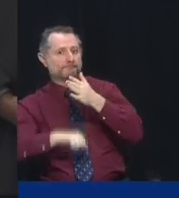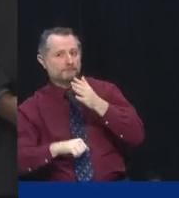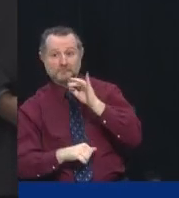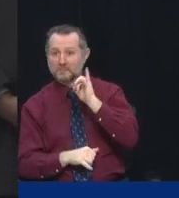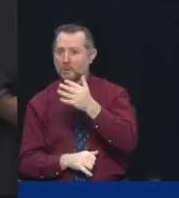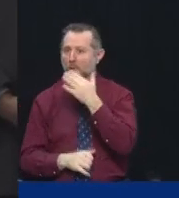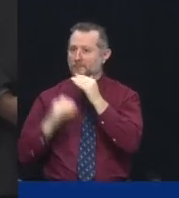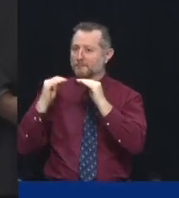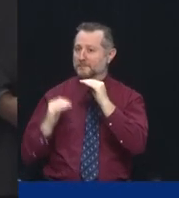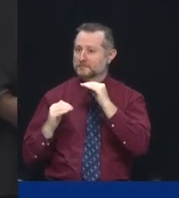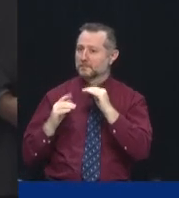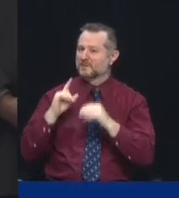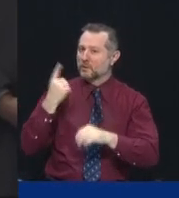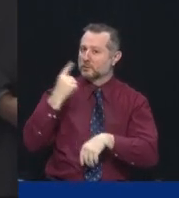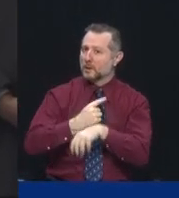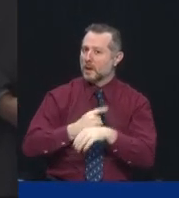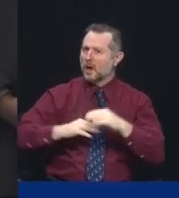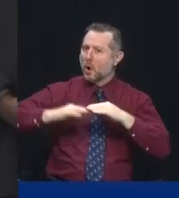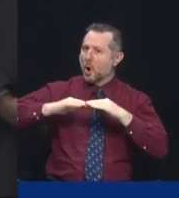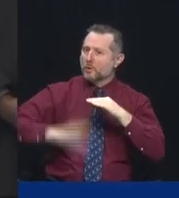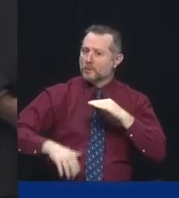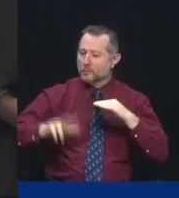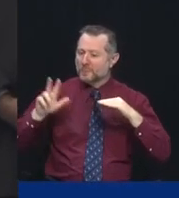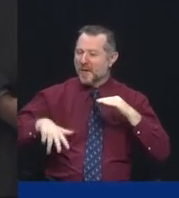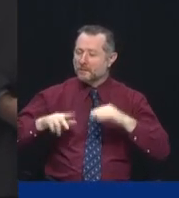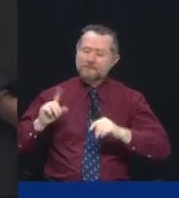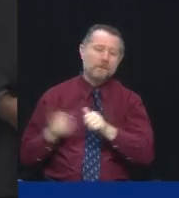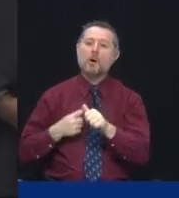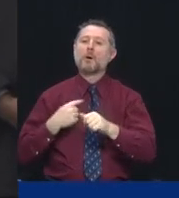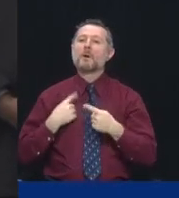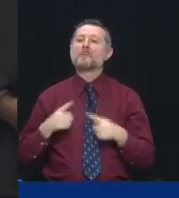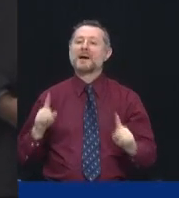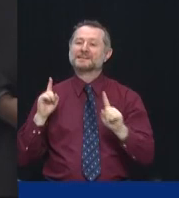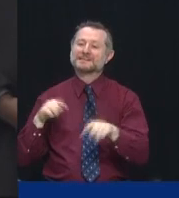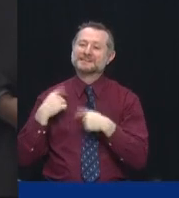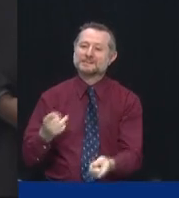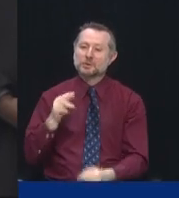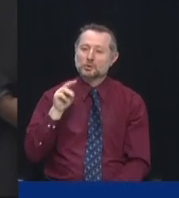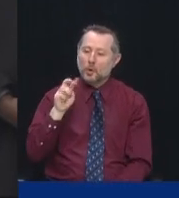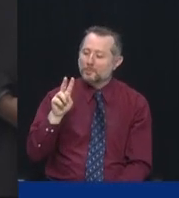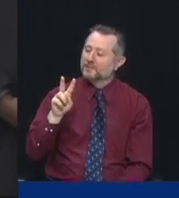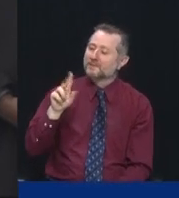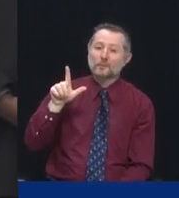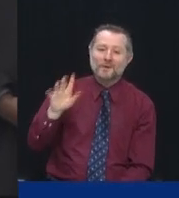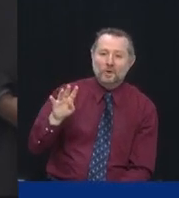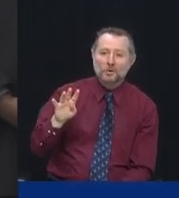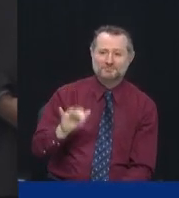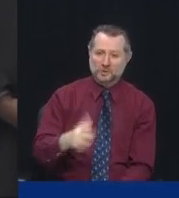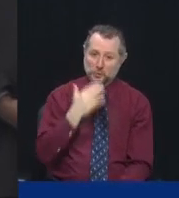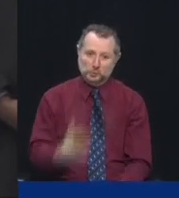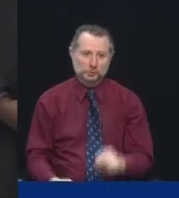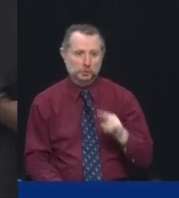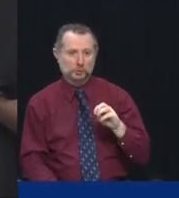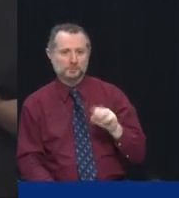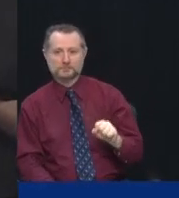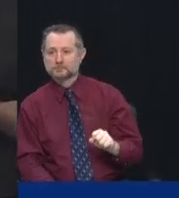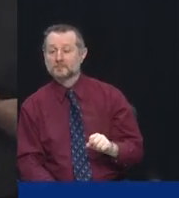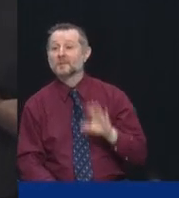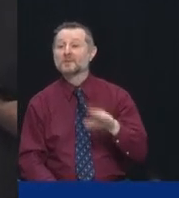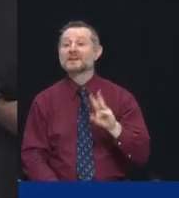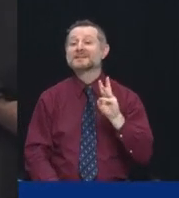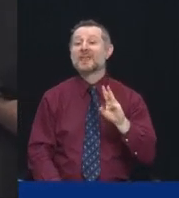3,000 since November 24th. So that's really good news also. 691 in ICU,